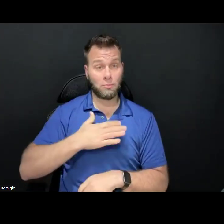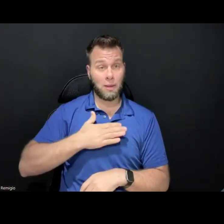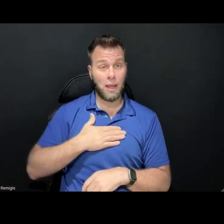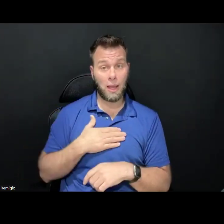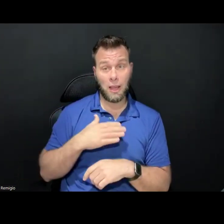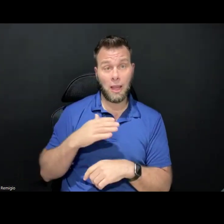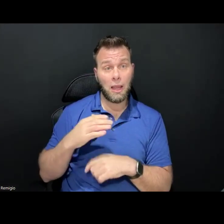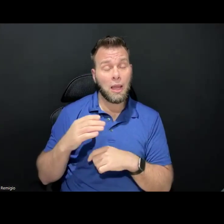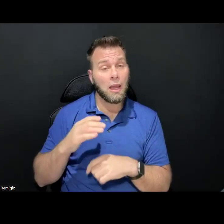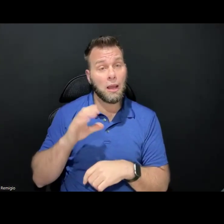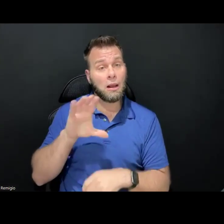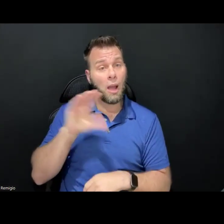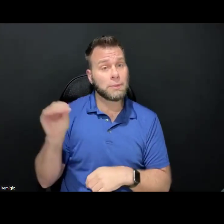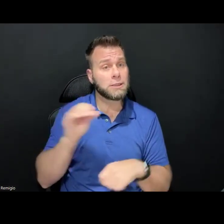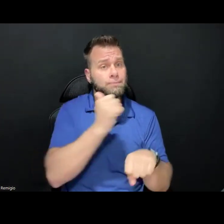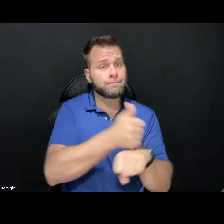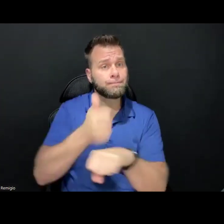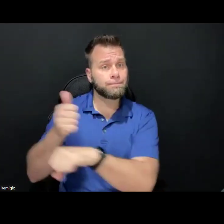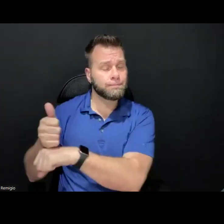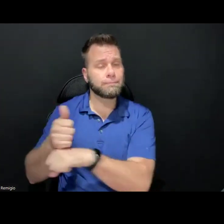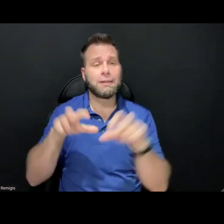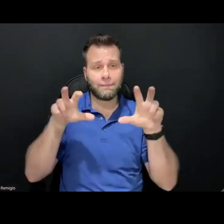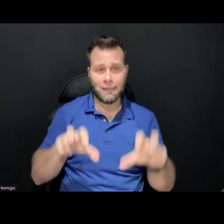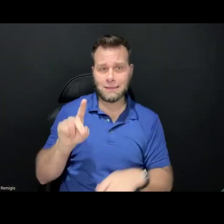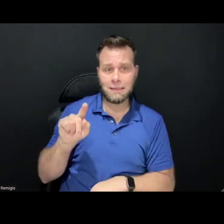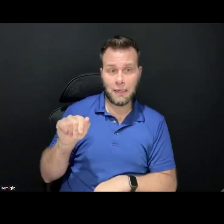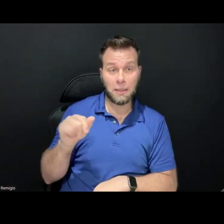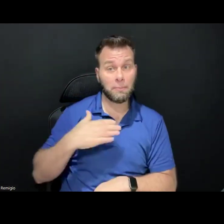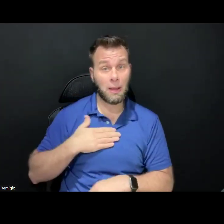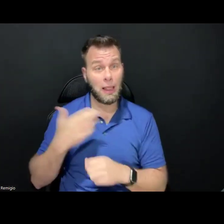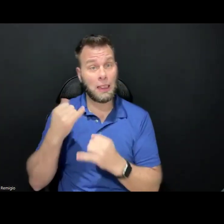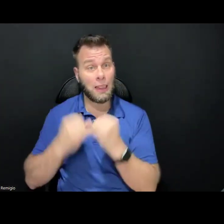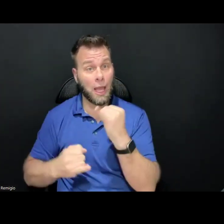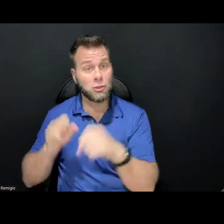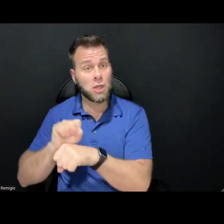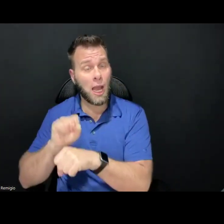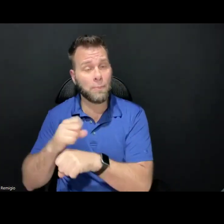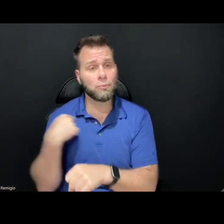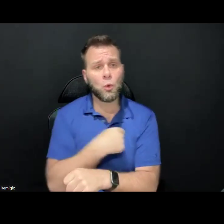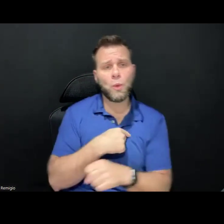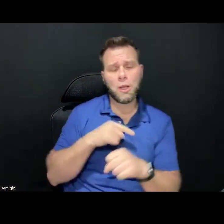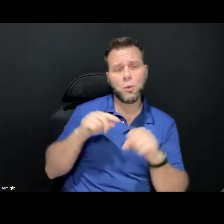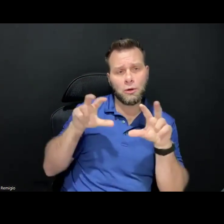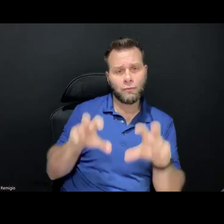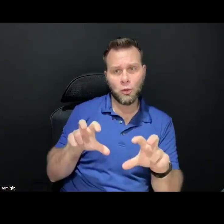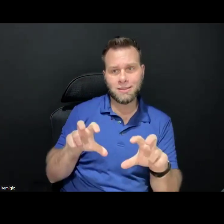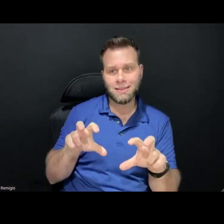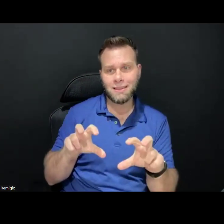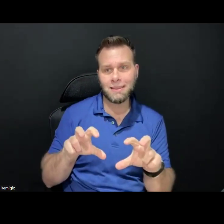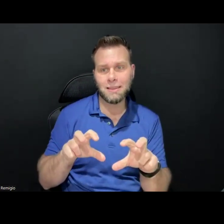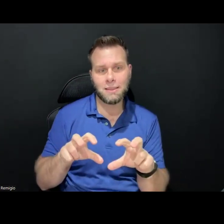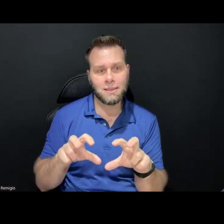also invested in data. In my last role at the Point 32 Health Foundation, we were investing in the Healthy Aging Data Reports, which